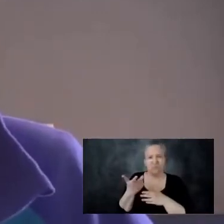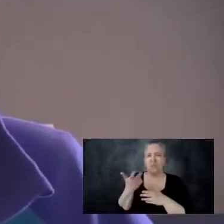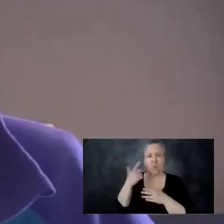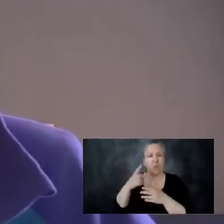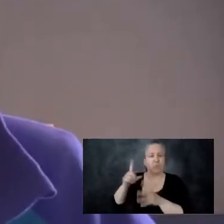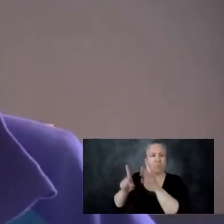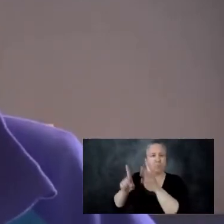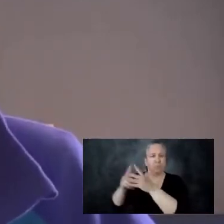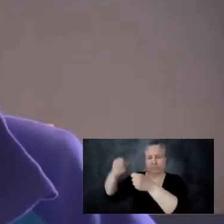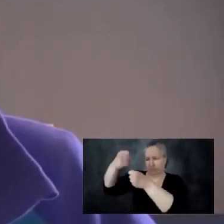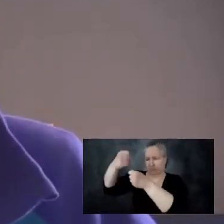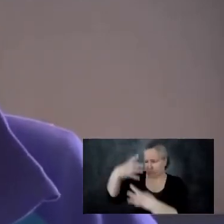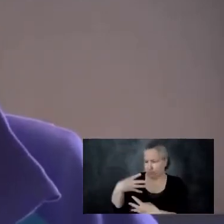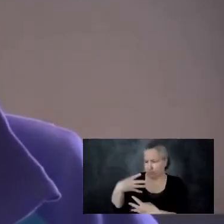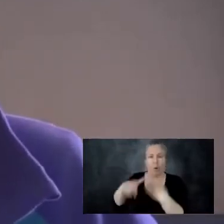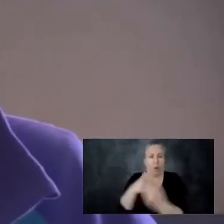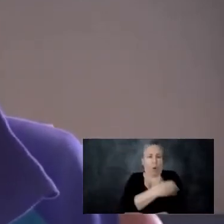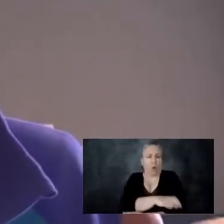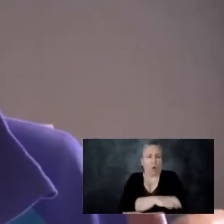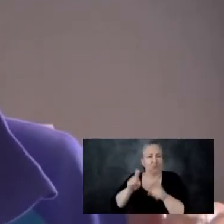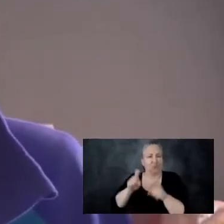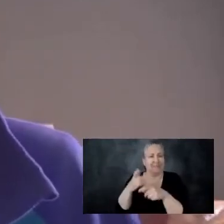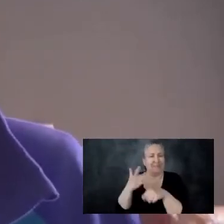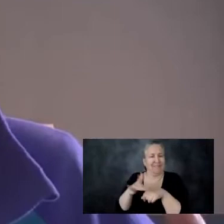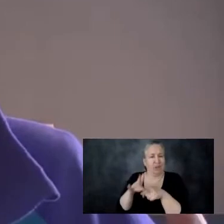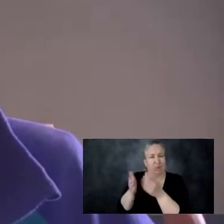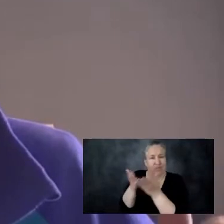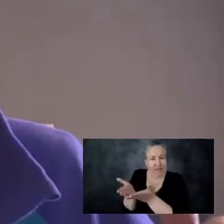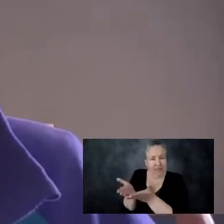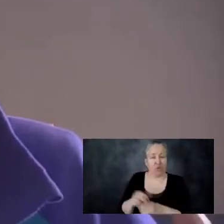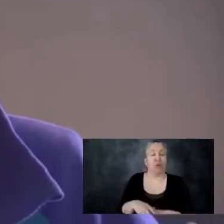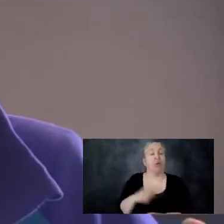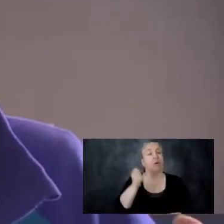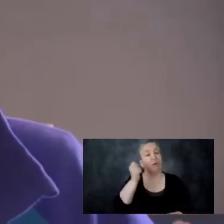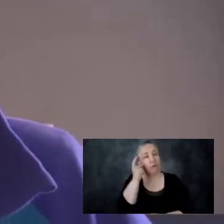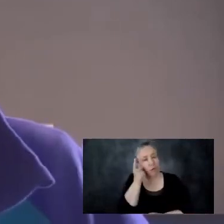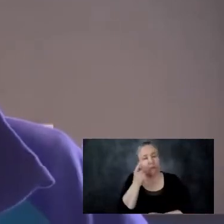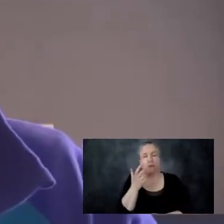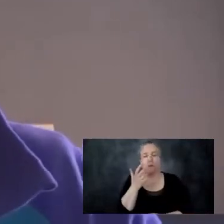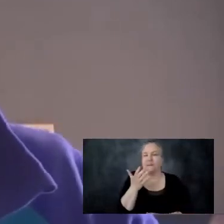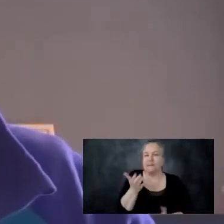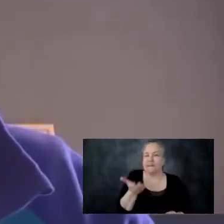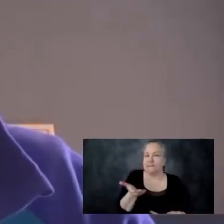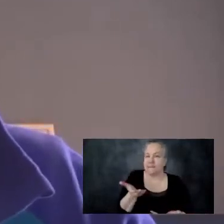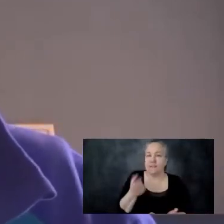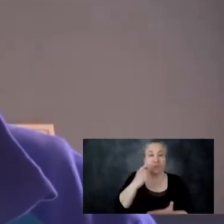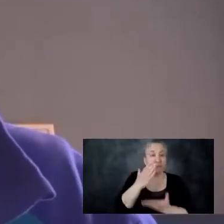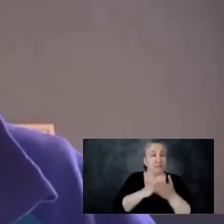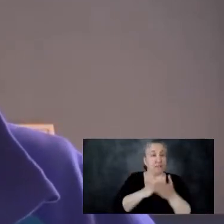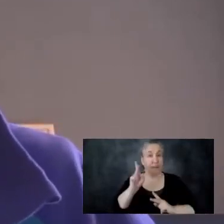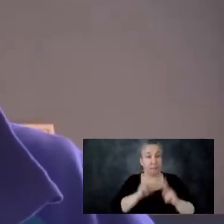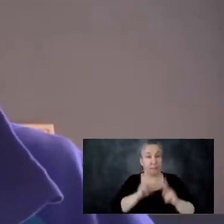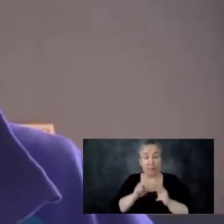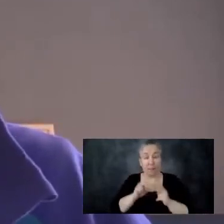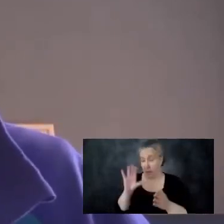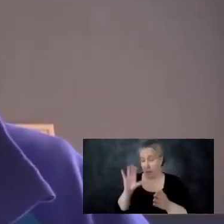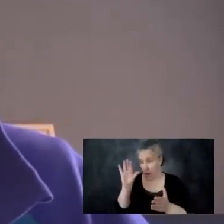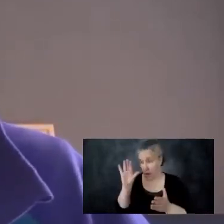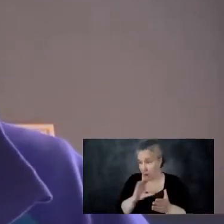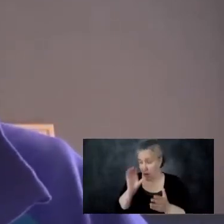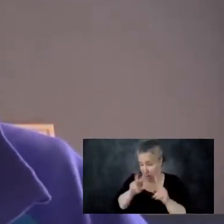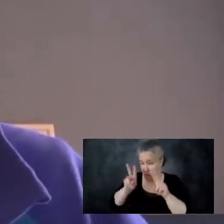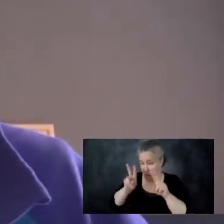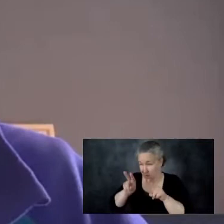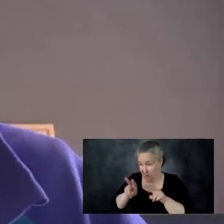clinical trials available in that area. Now, this may be a little hard for some people to look through and decide